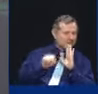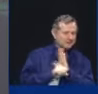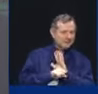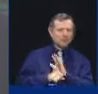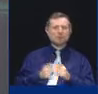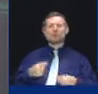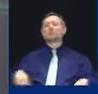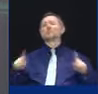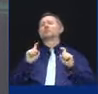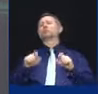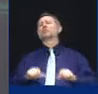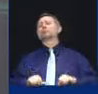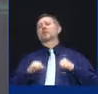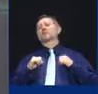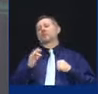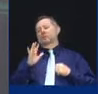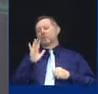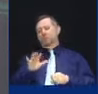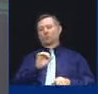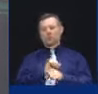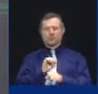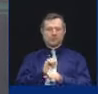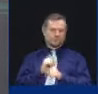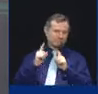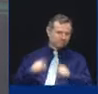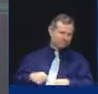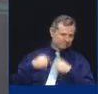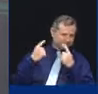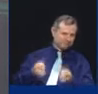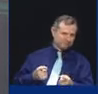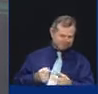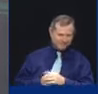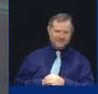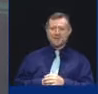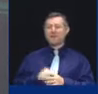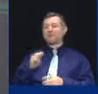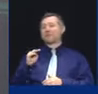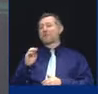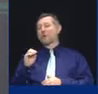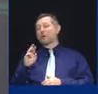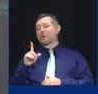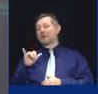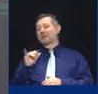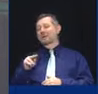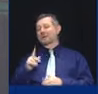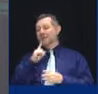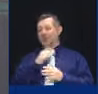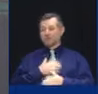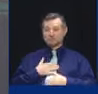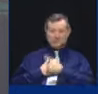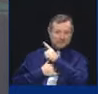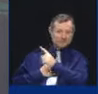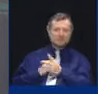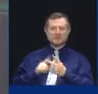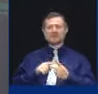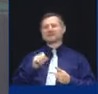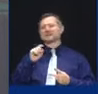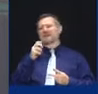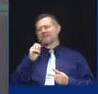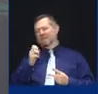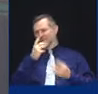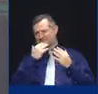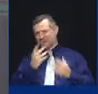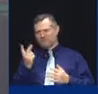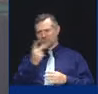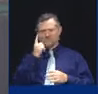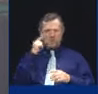very proud of what you did. And Merlin Entertainment, Stephanie, thank you for the vote of confidence. We won't